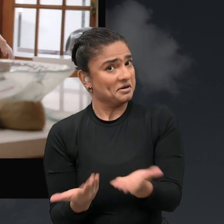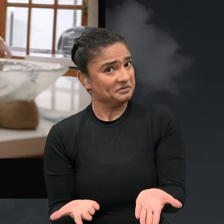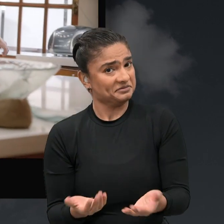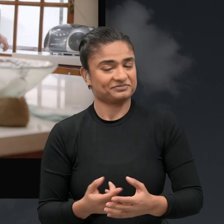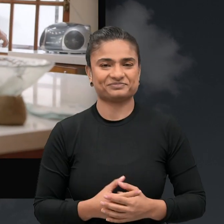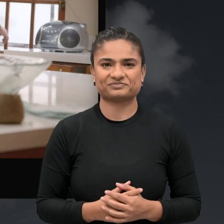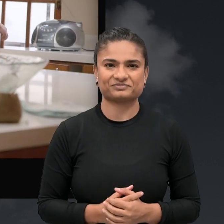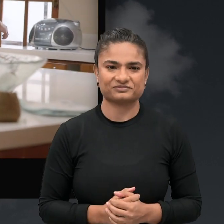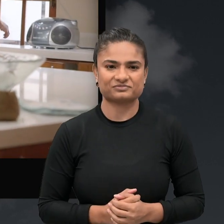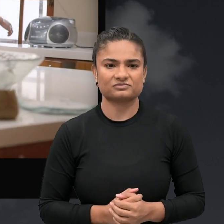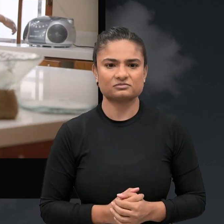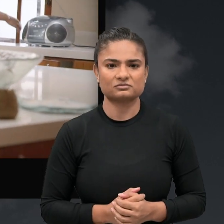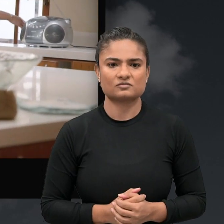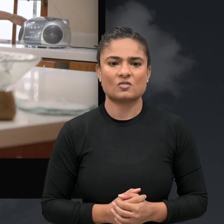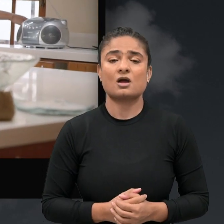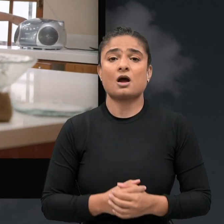work.